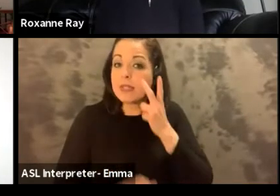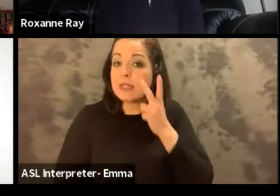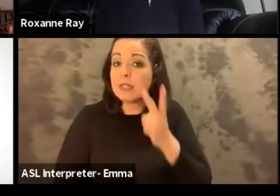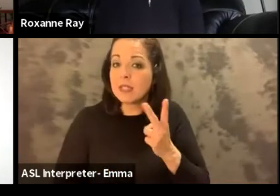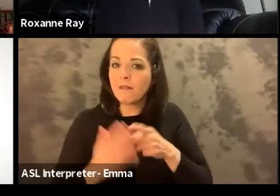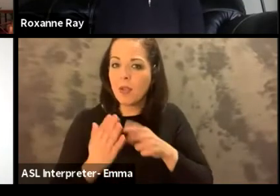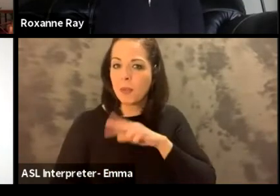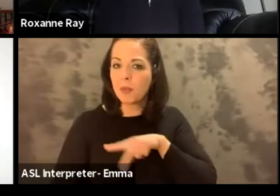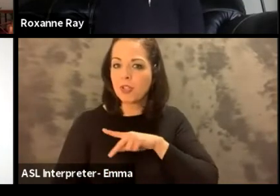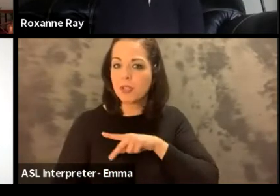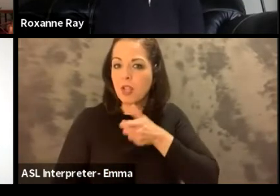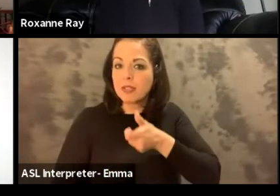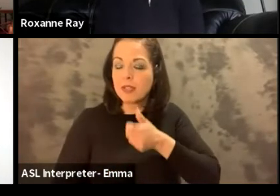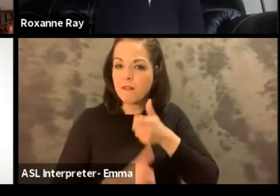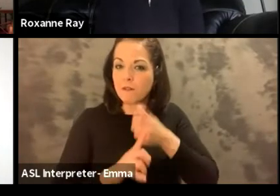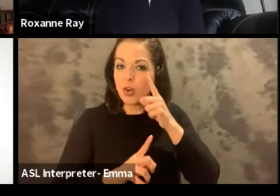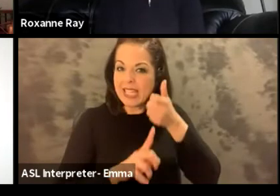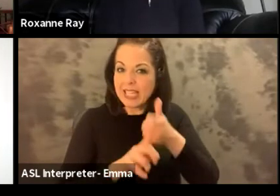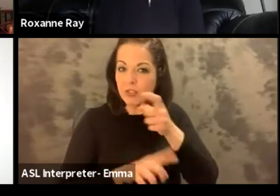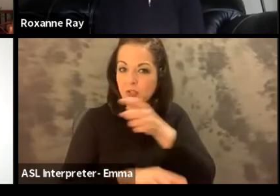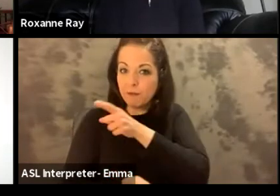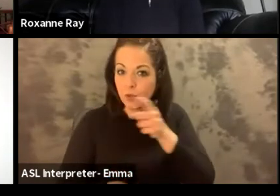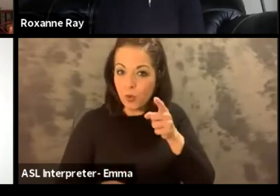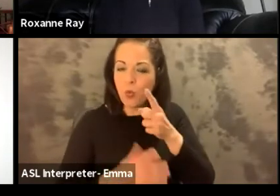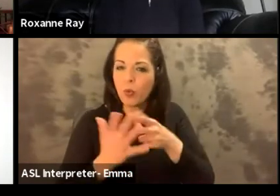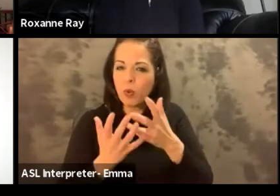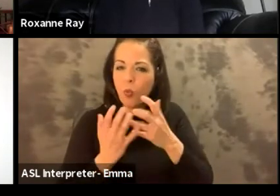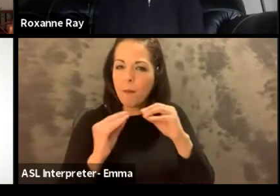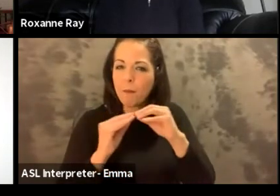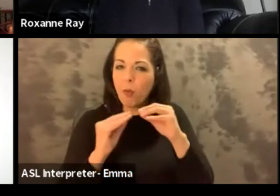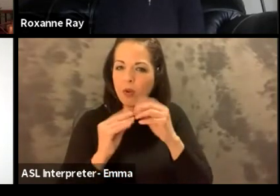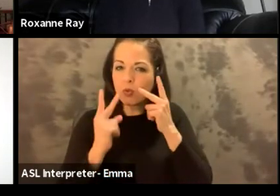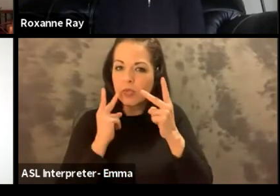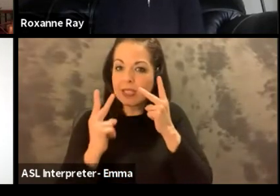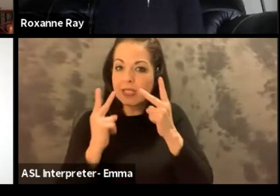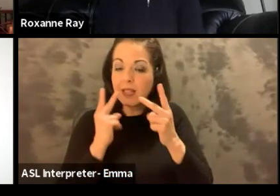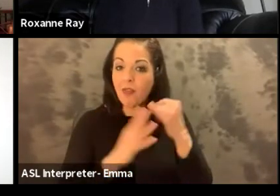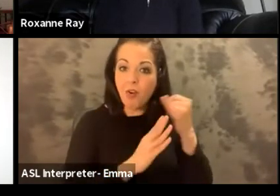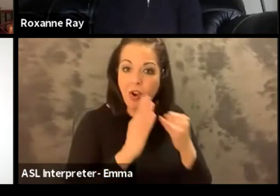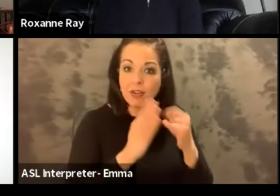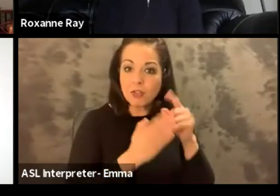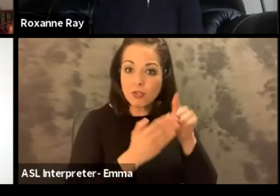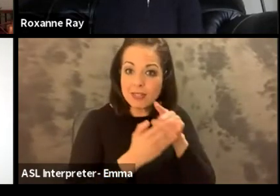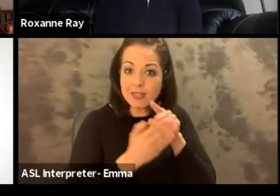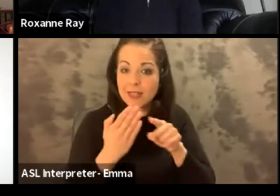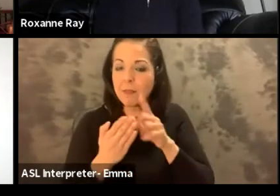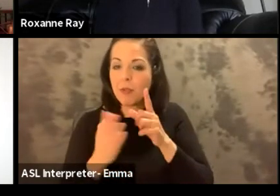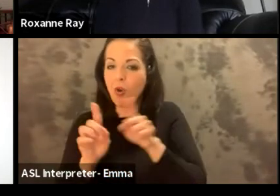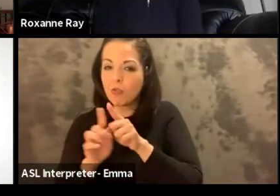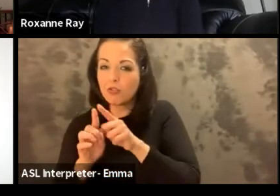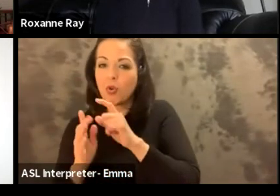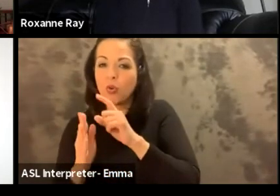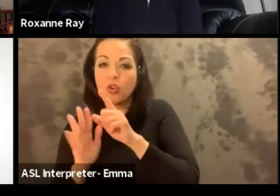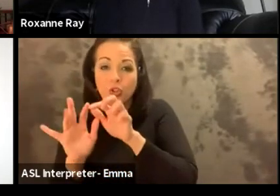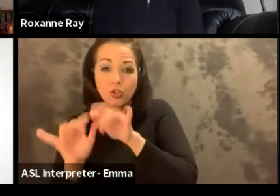personal standpoint for each of you, what do you want to see more of in arts journalism and arts criticism that you're not seeing?